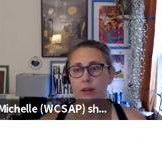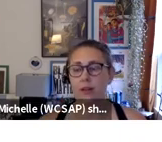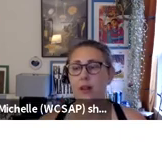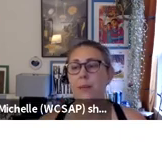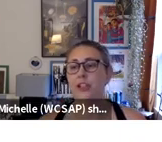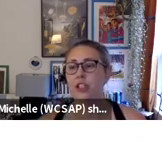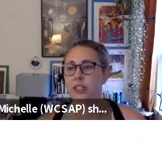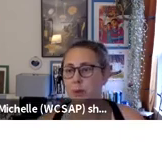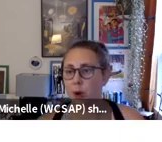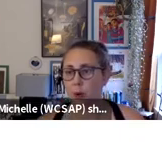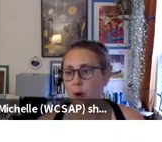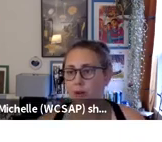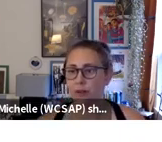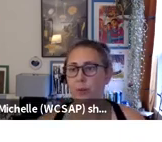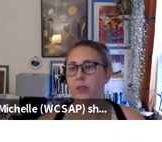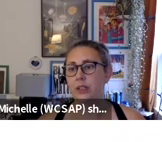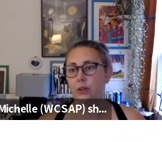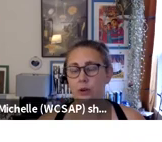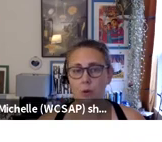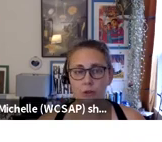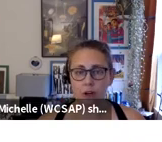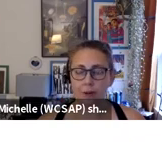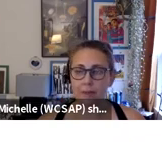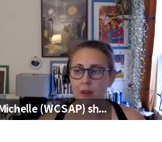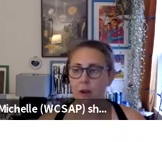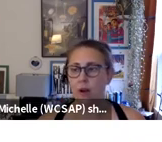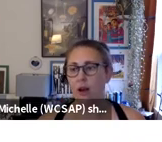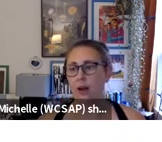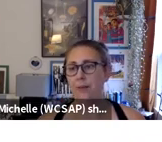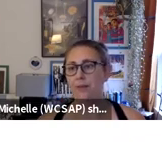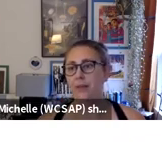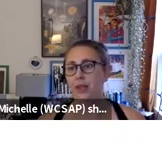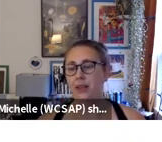about the machismo of their particular culture